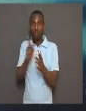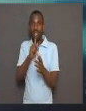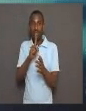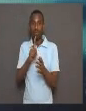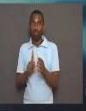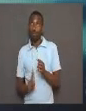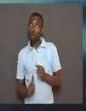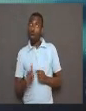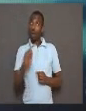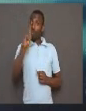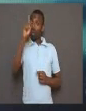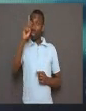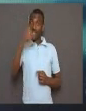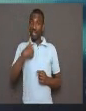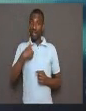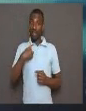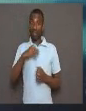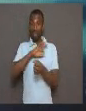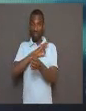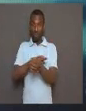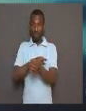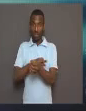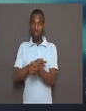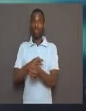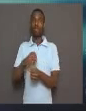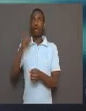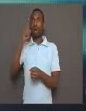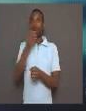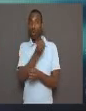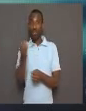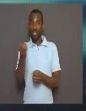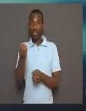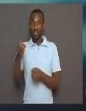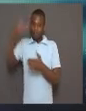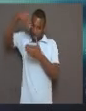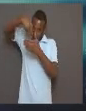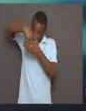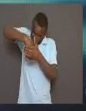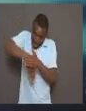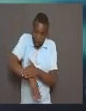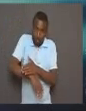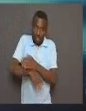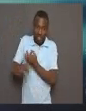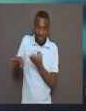force on an object immersed in or floating on a fluid.